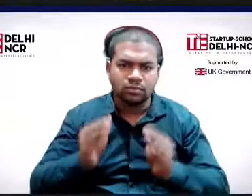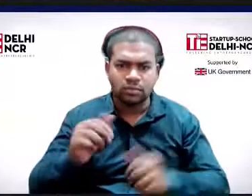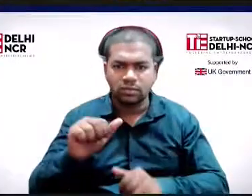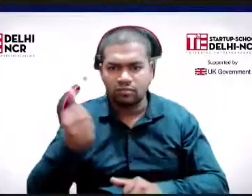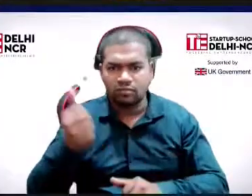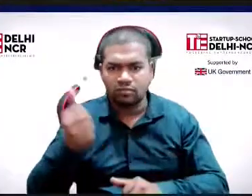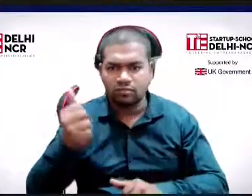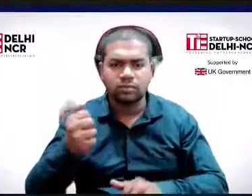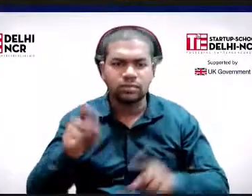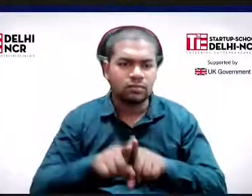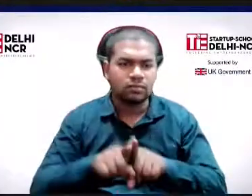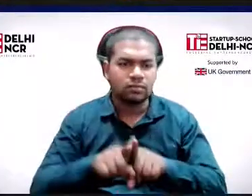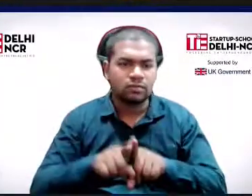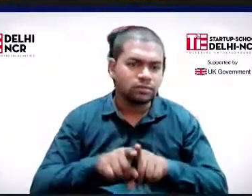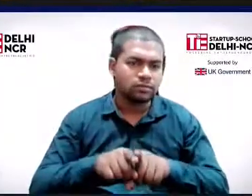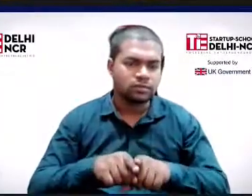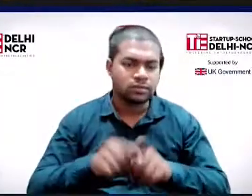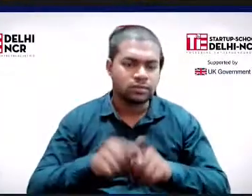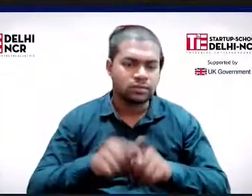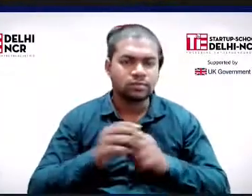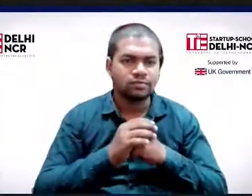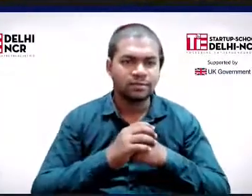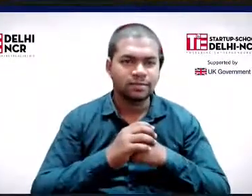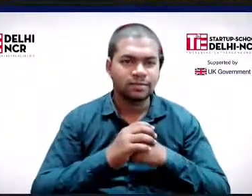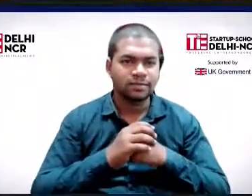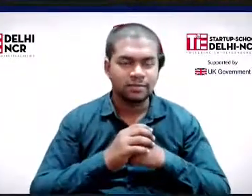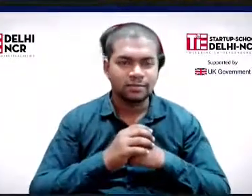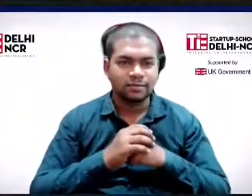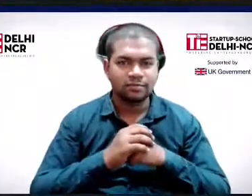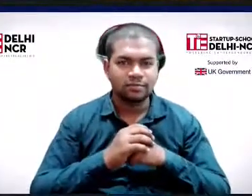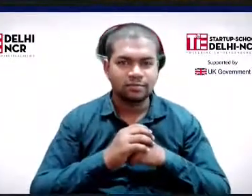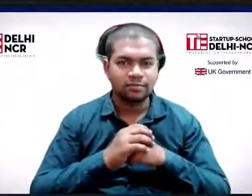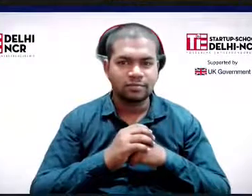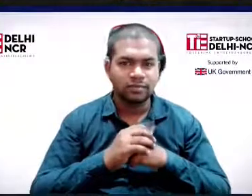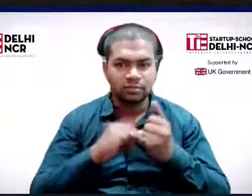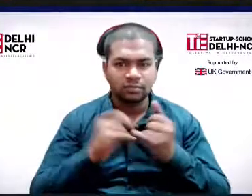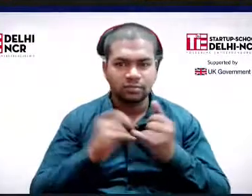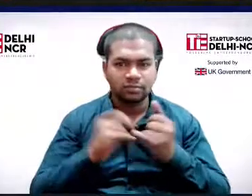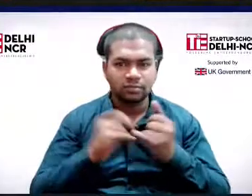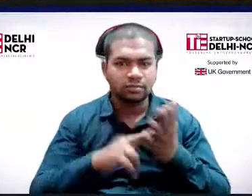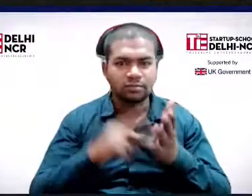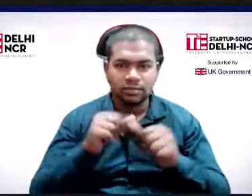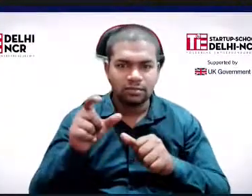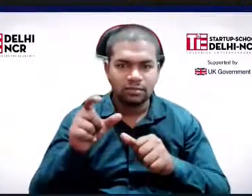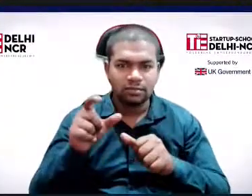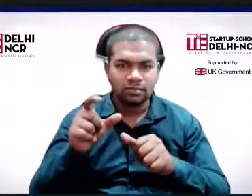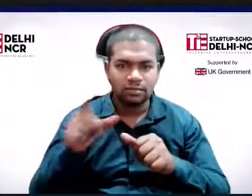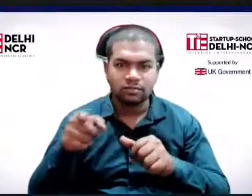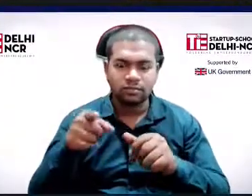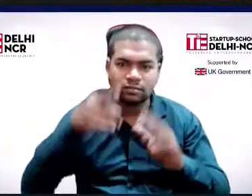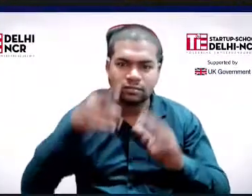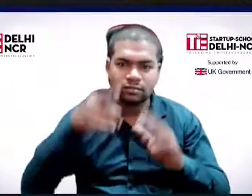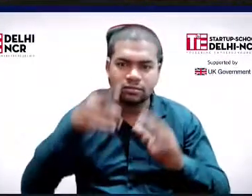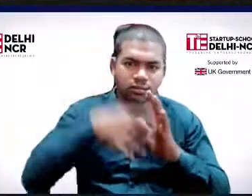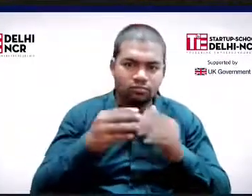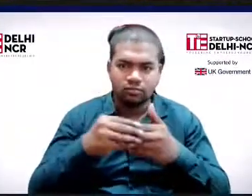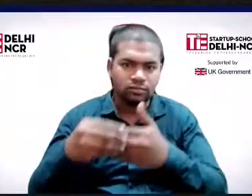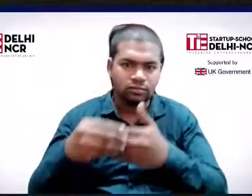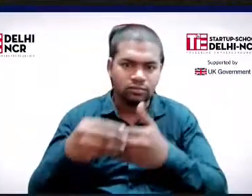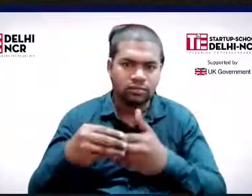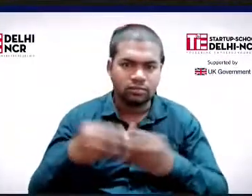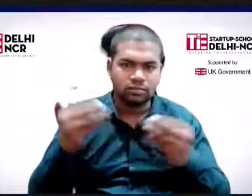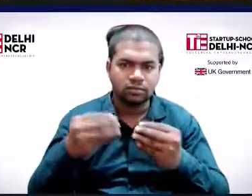or unmoderate, if I may say so. So Sonia will briefly introduce herself in a